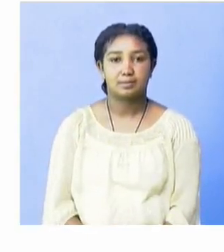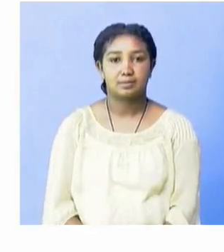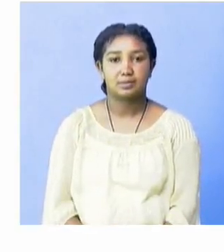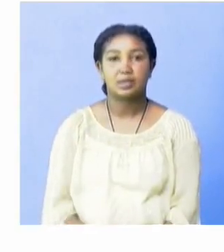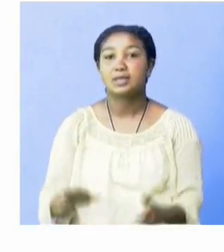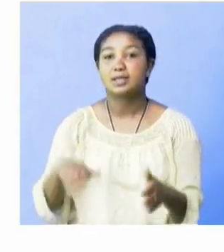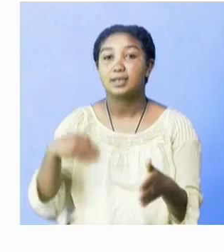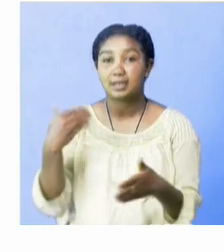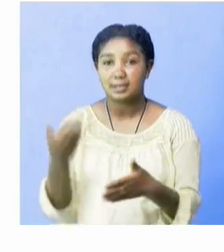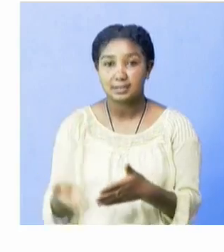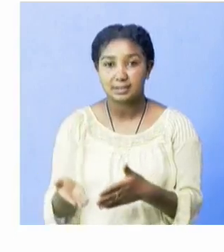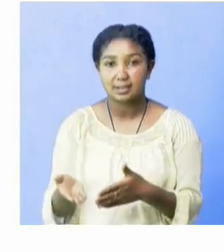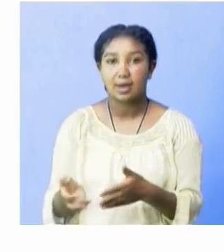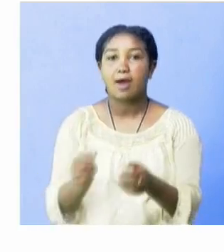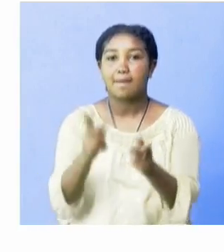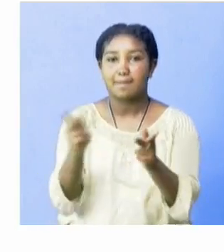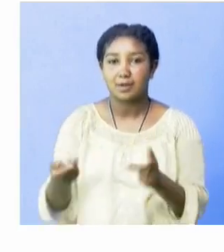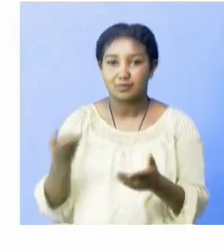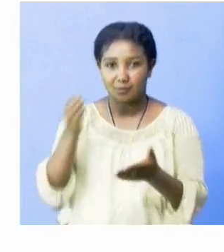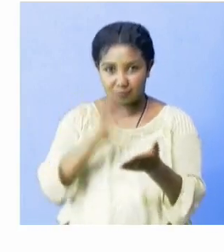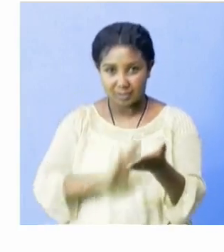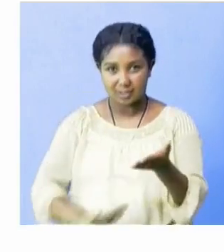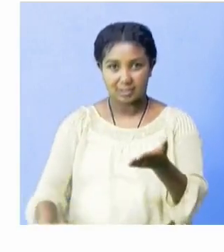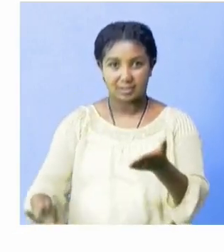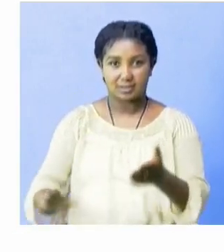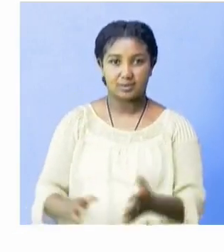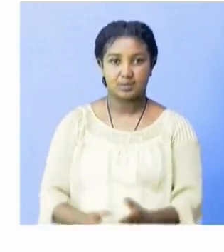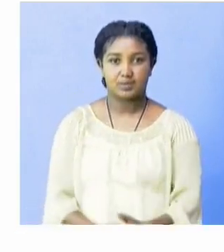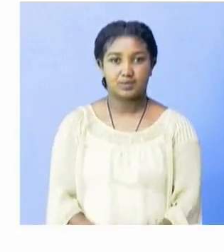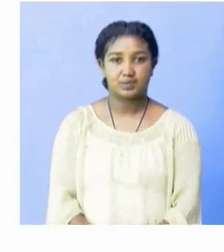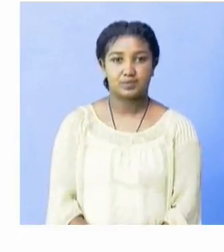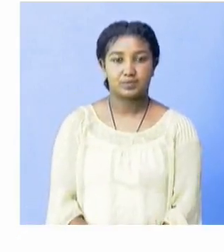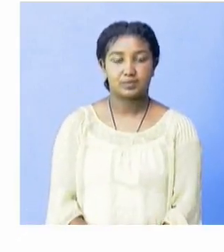And next one is place of birth.